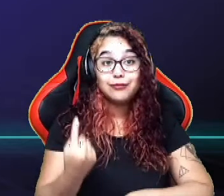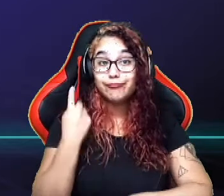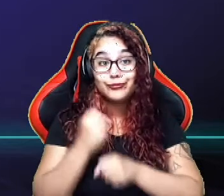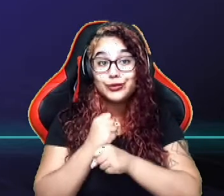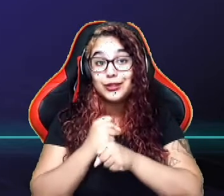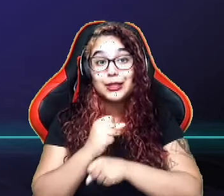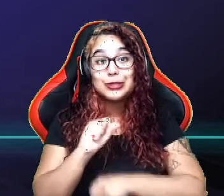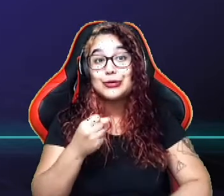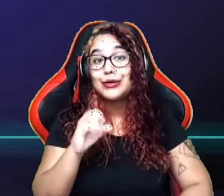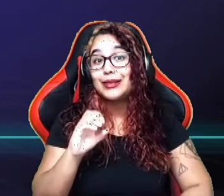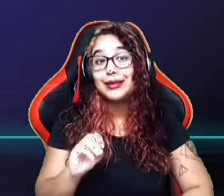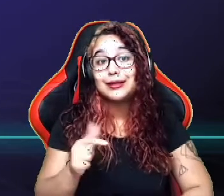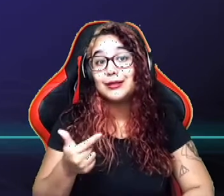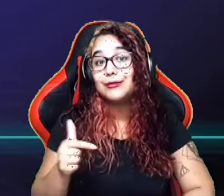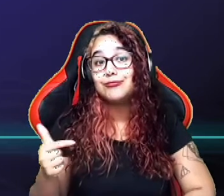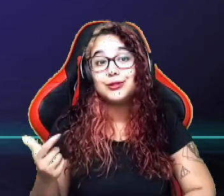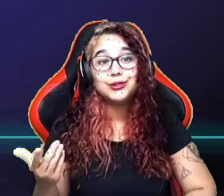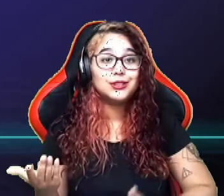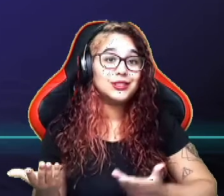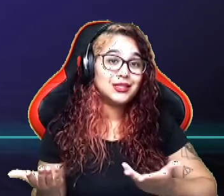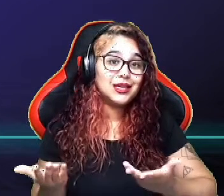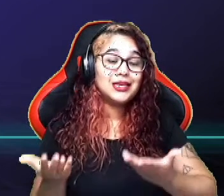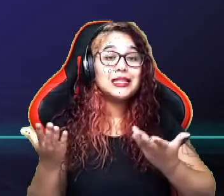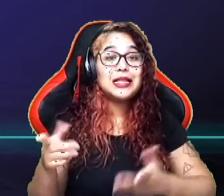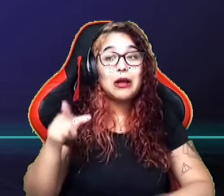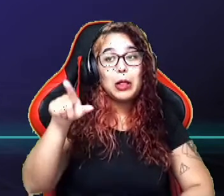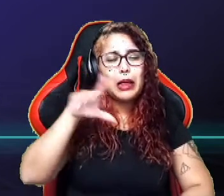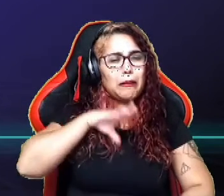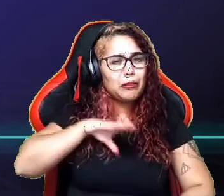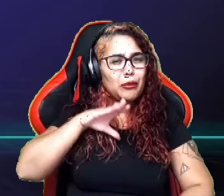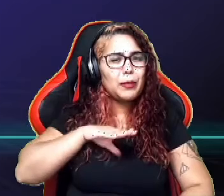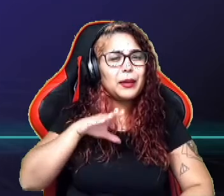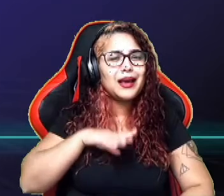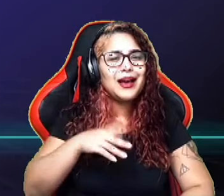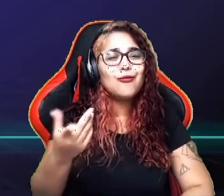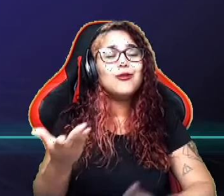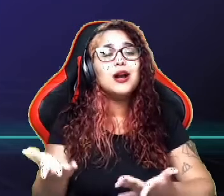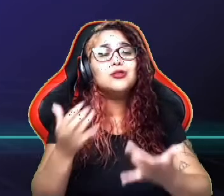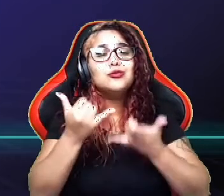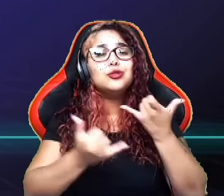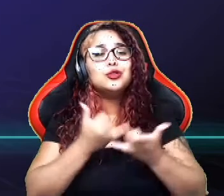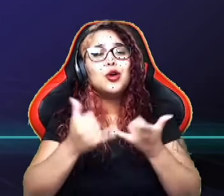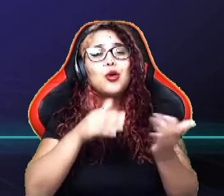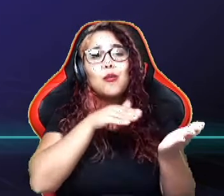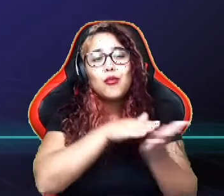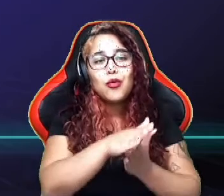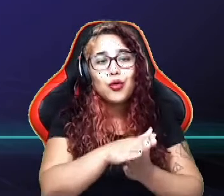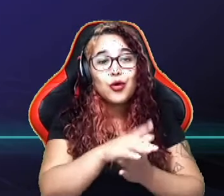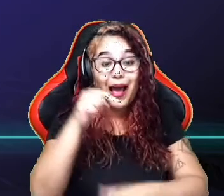80s, something we didn't have. So all games launched in Portugal back in the day,